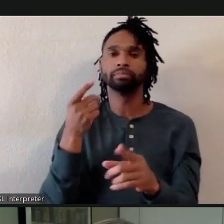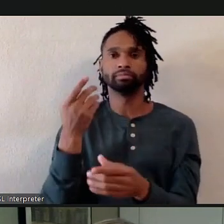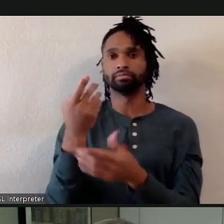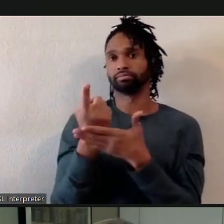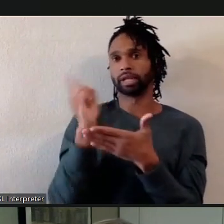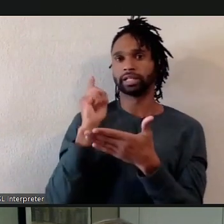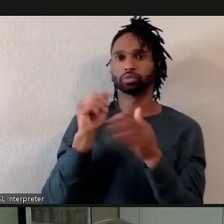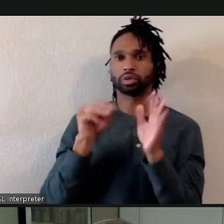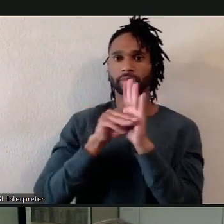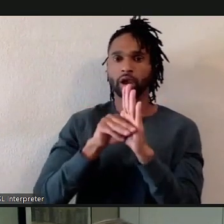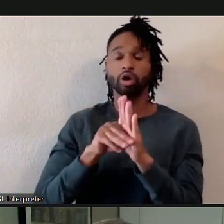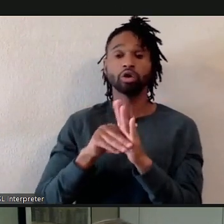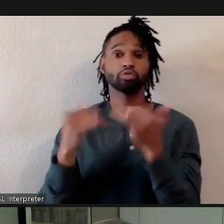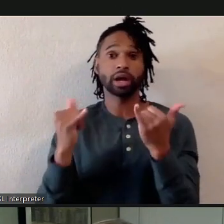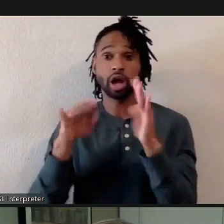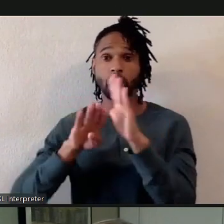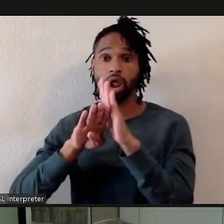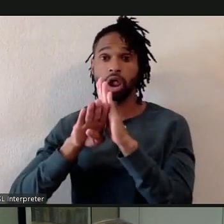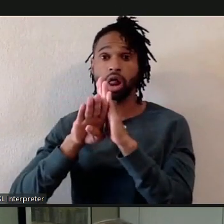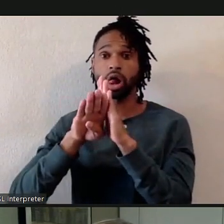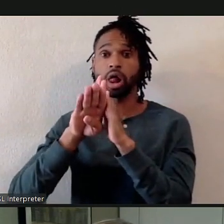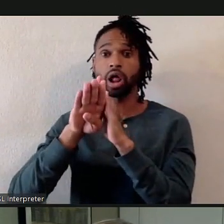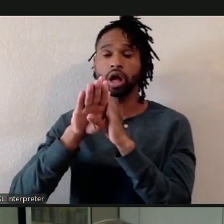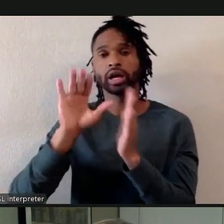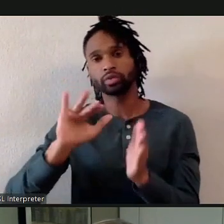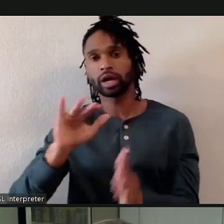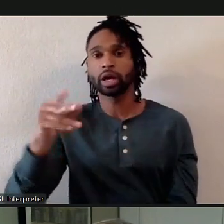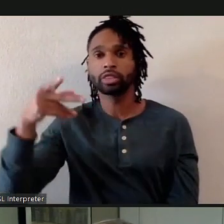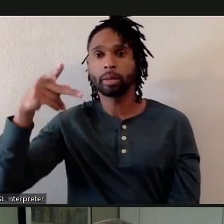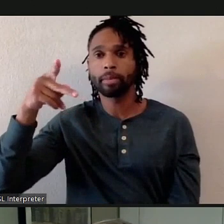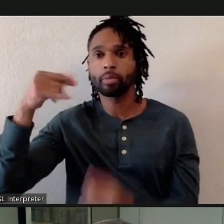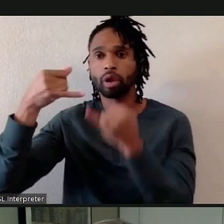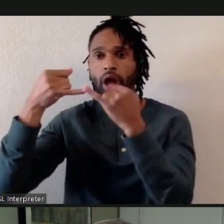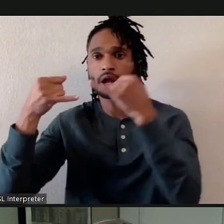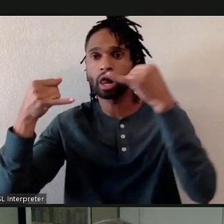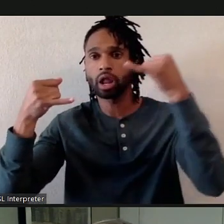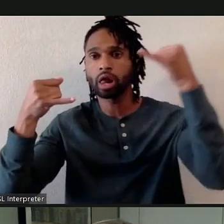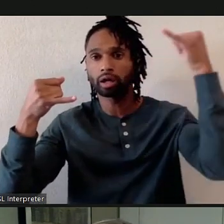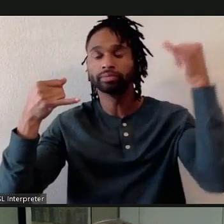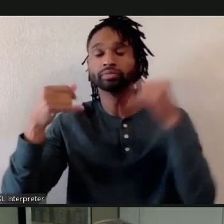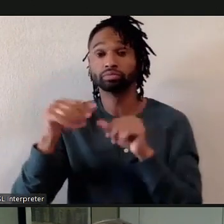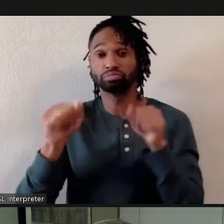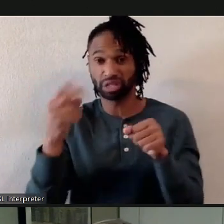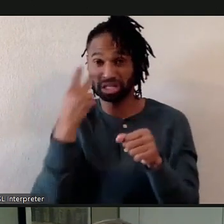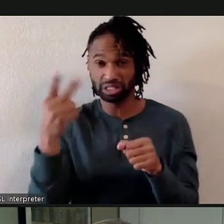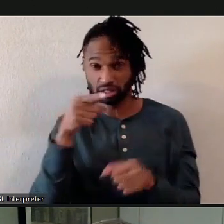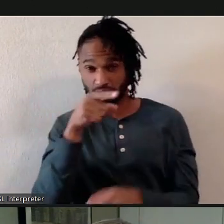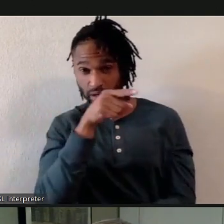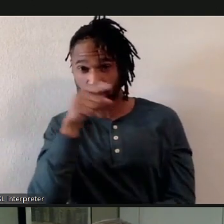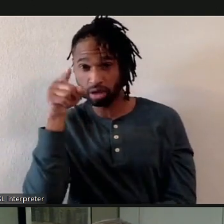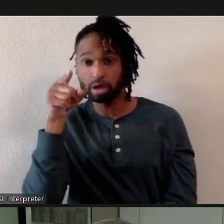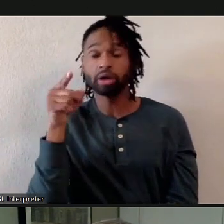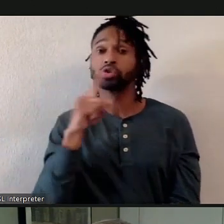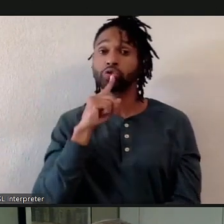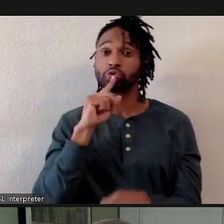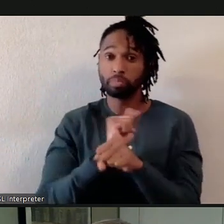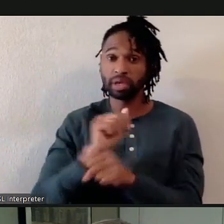current trajectory is in the sort of purplish line, and you can see that the actual